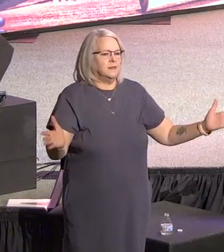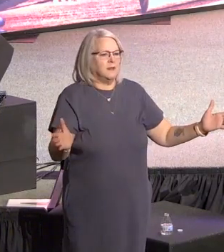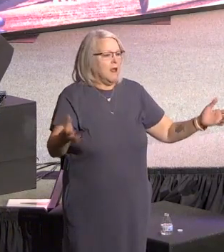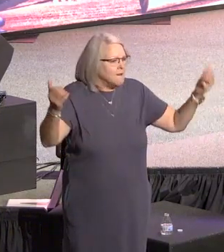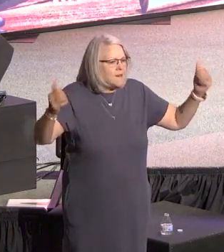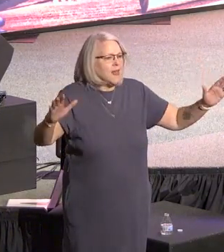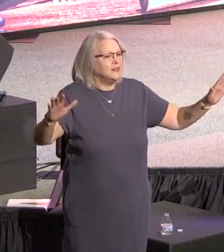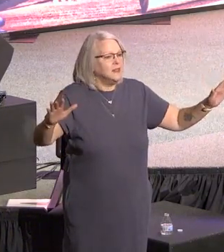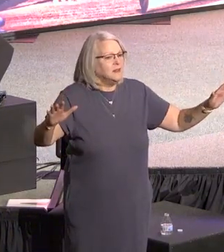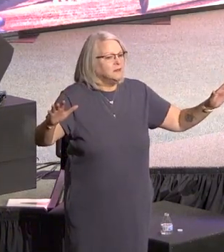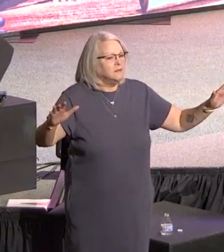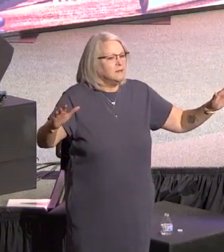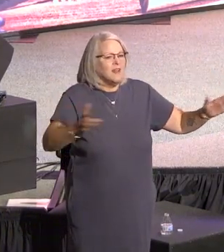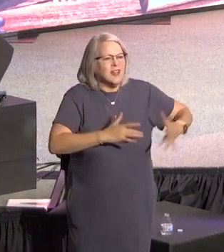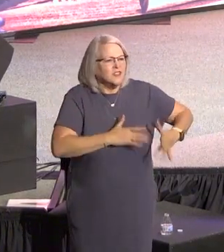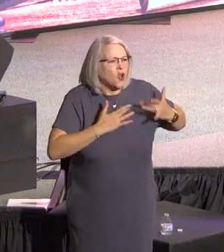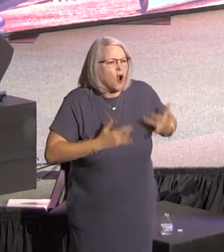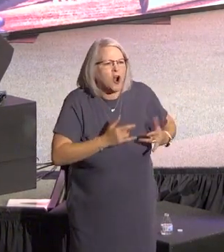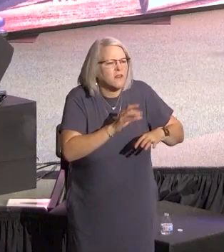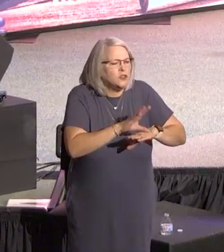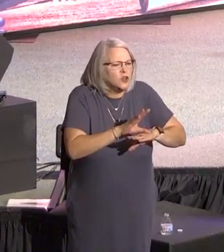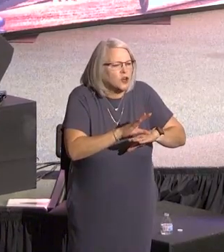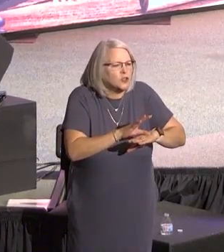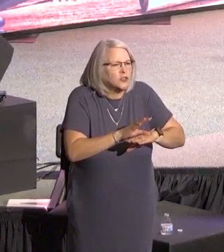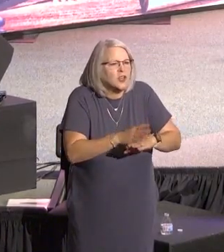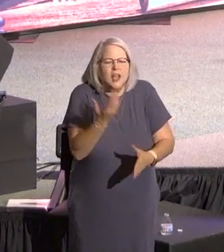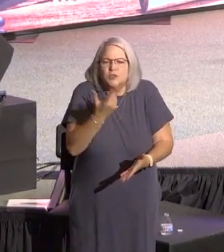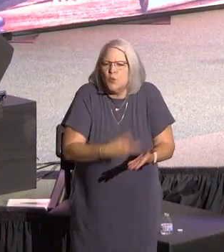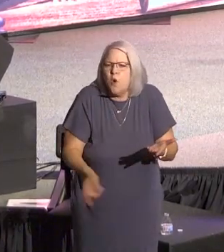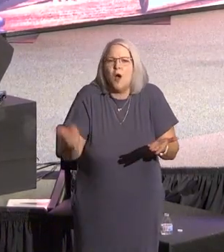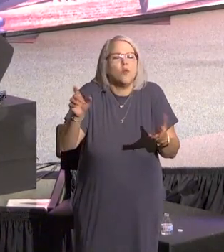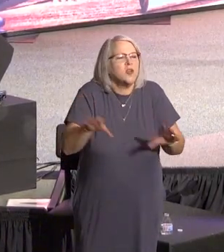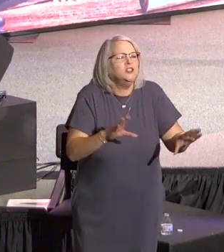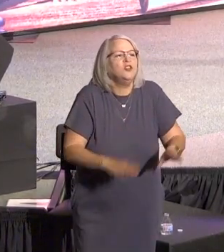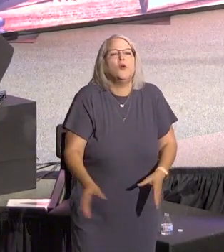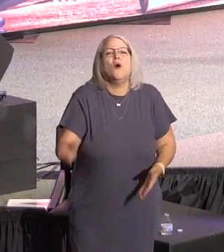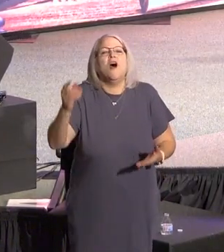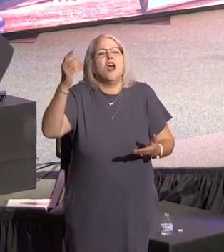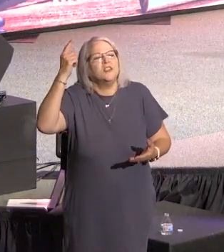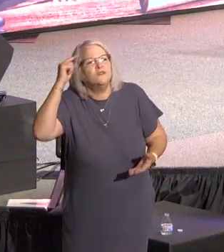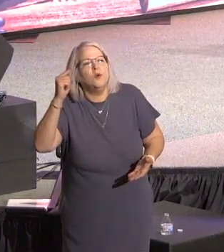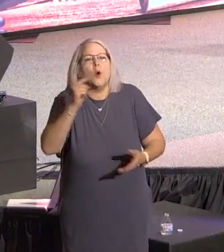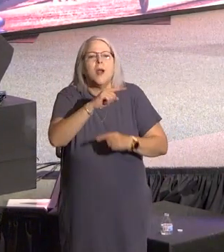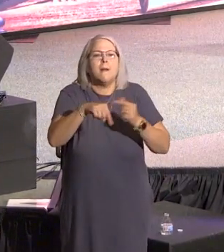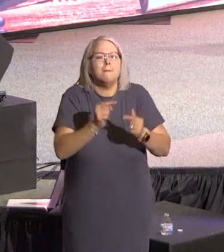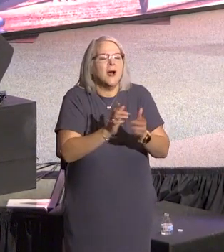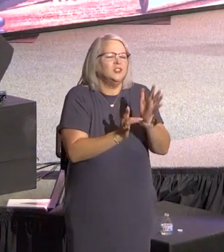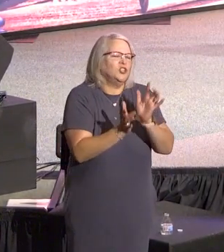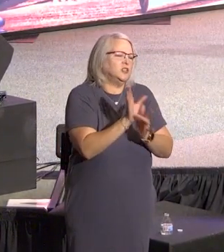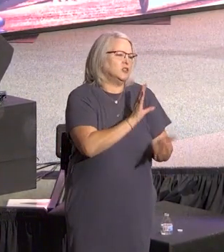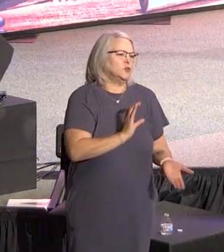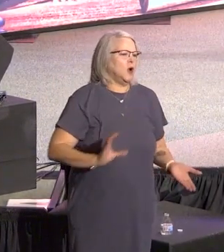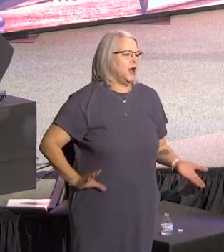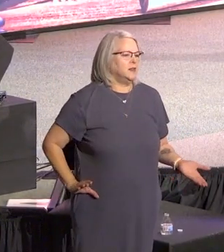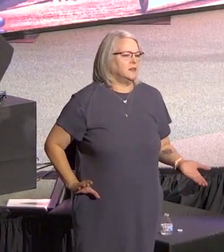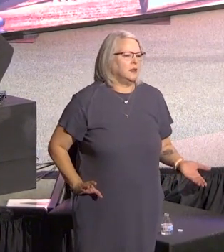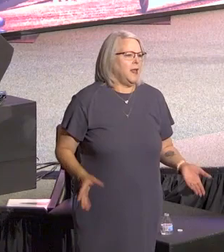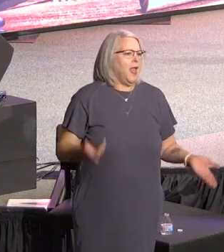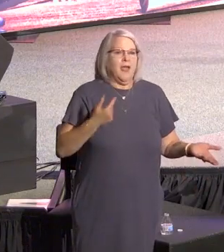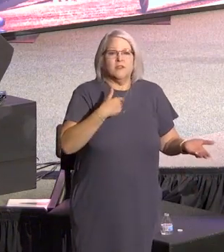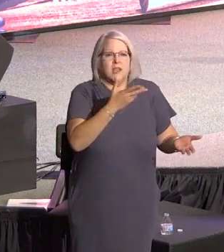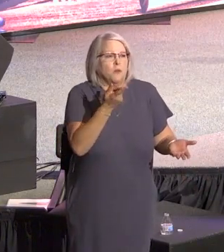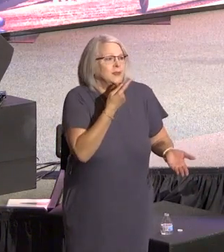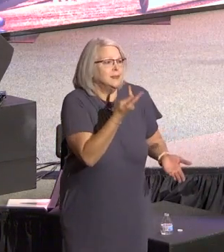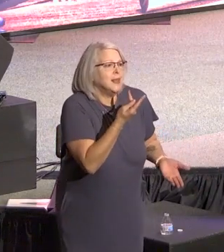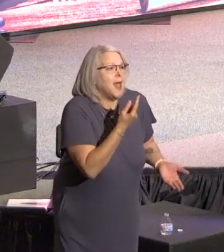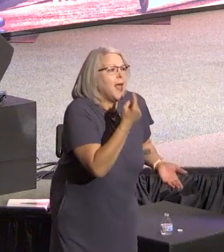the vision of our church. What we do for and about Jesus Christ. Everything that we say,